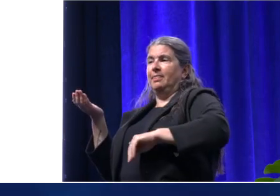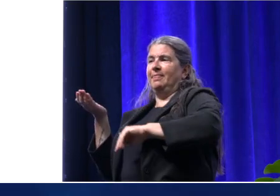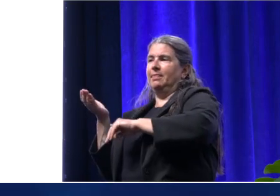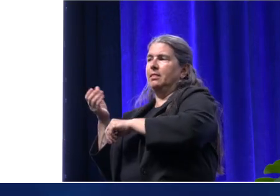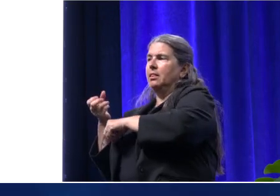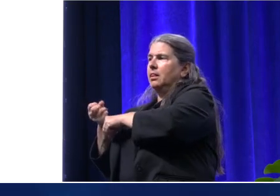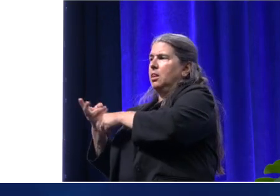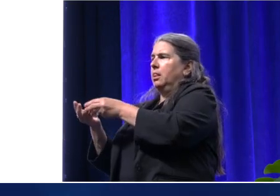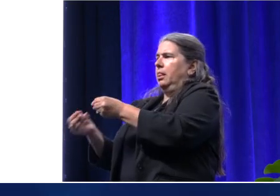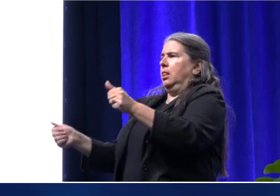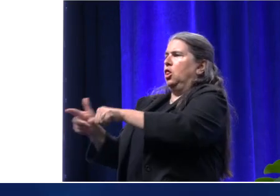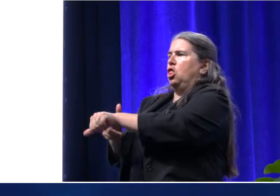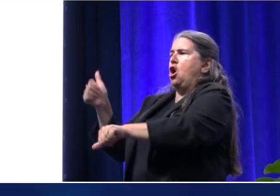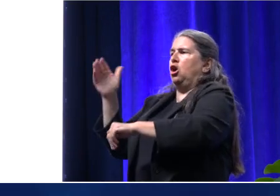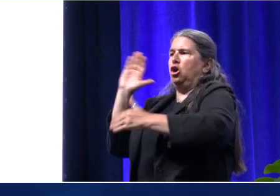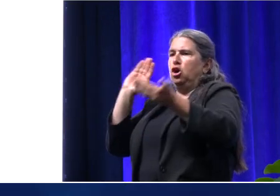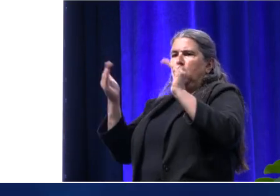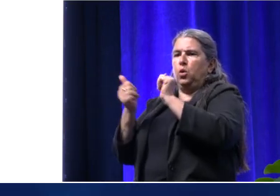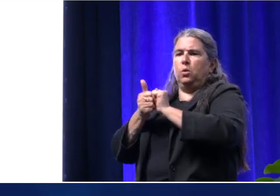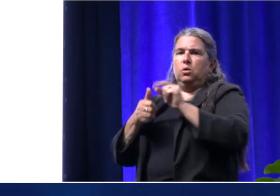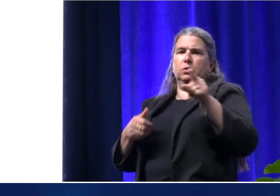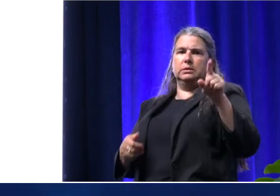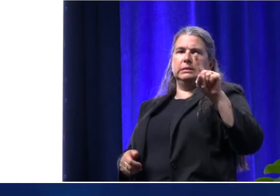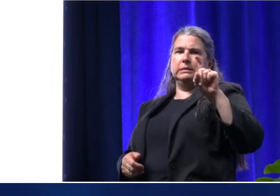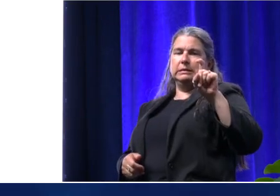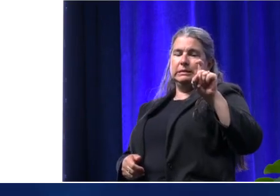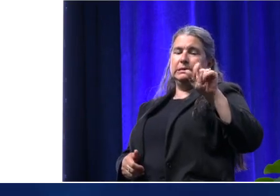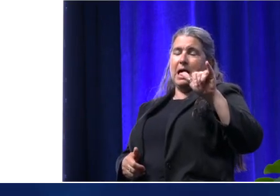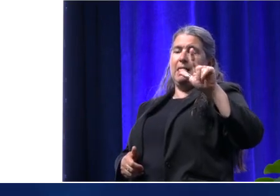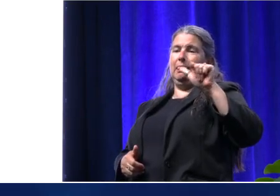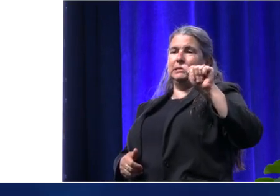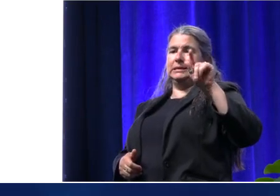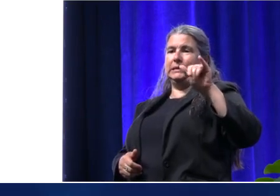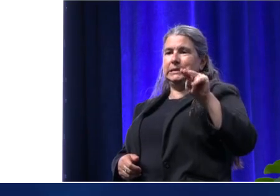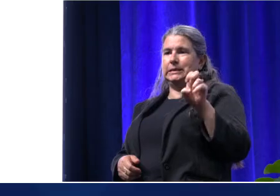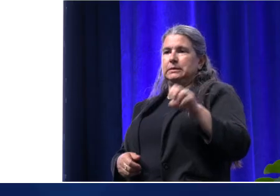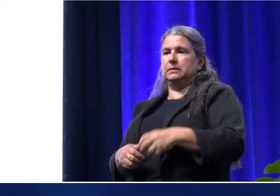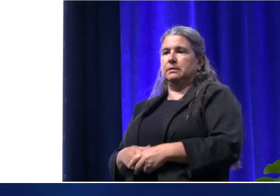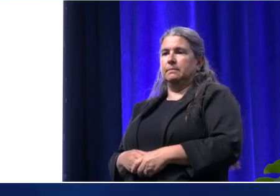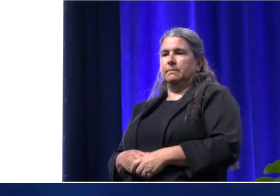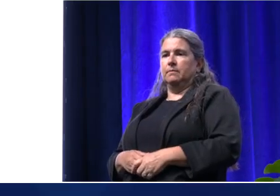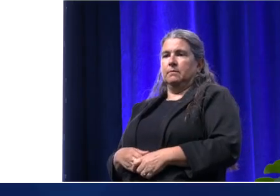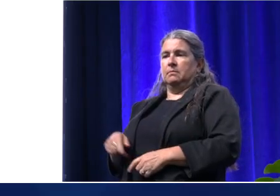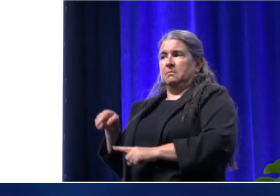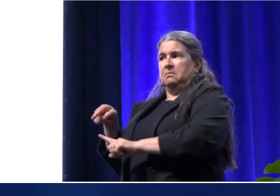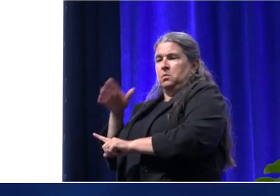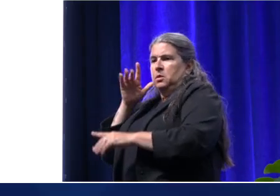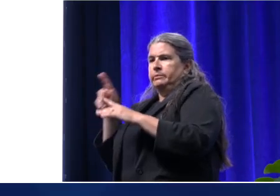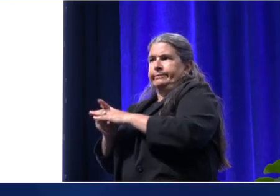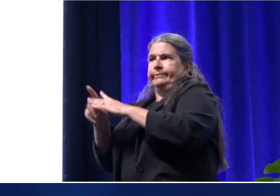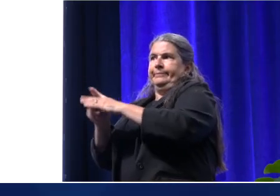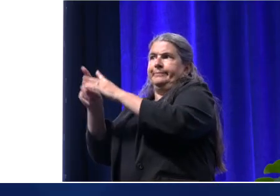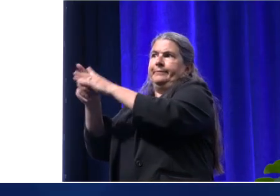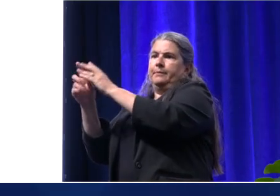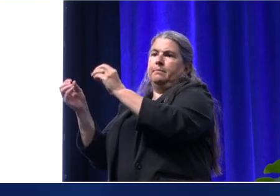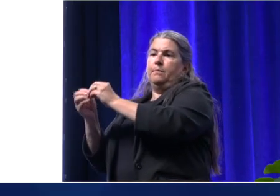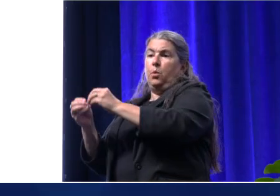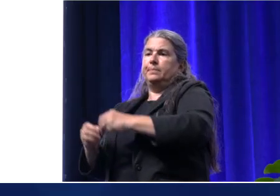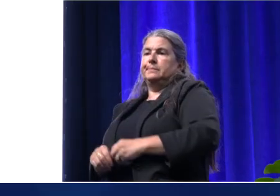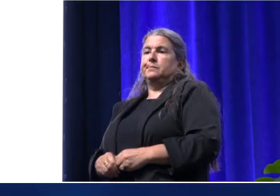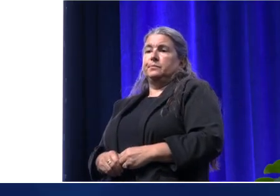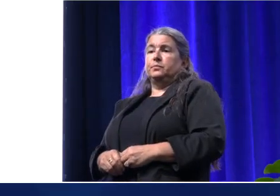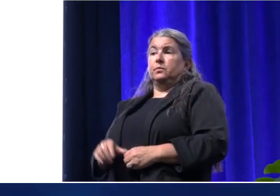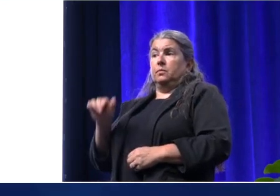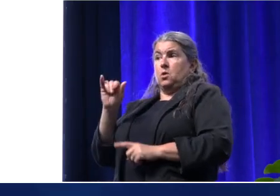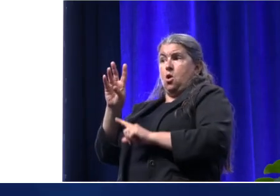something that is going to start showing up in the drug supply here. The second thing I need you to remember about this is the withdrawal from medetomidine is even worse